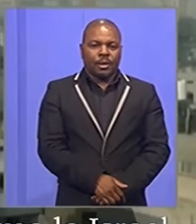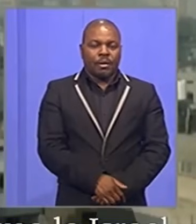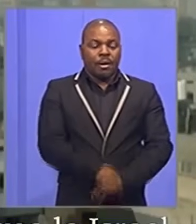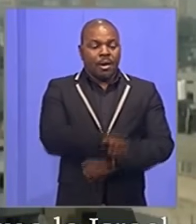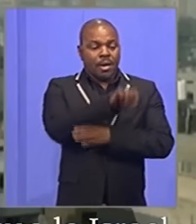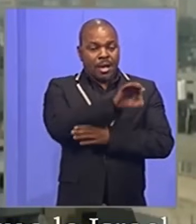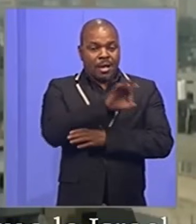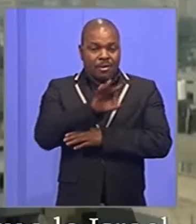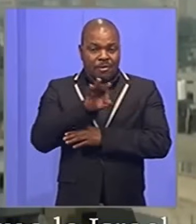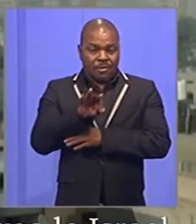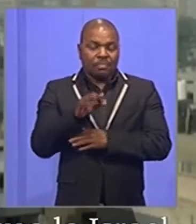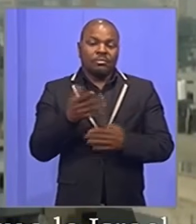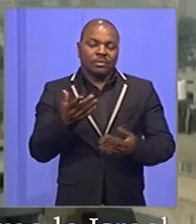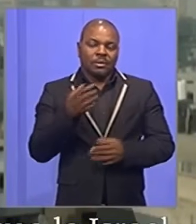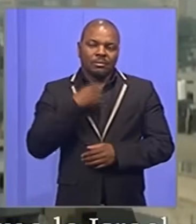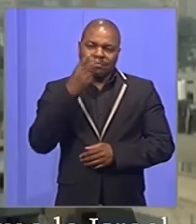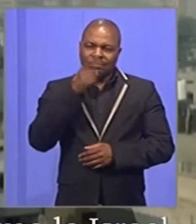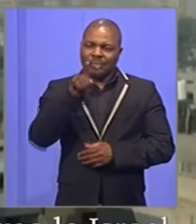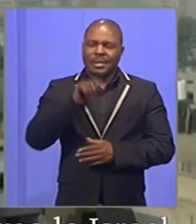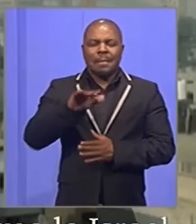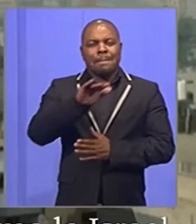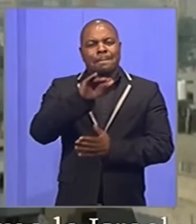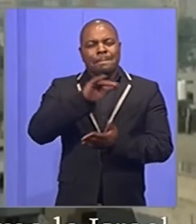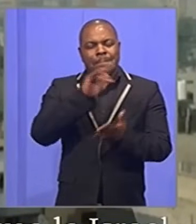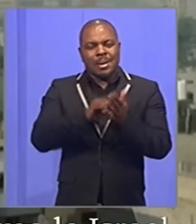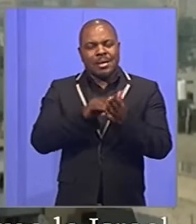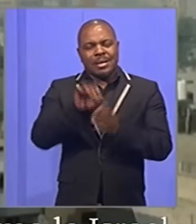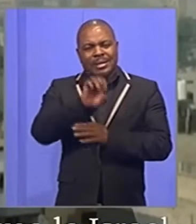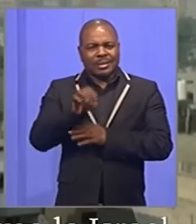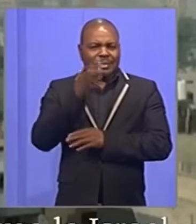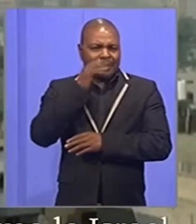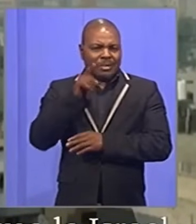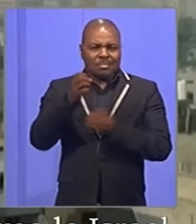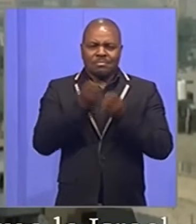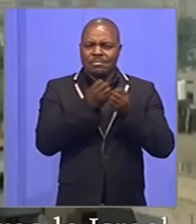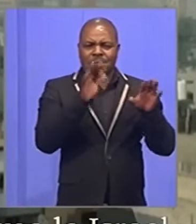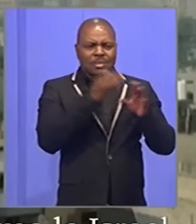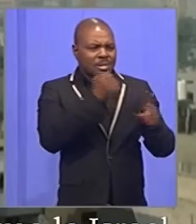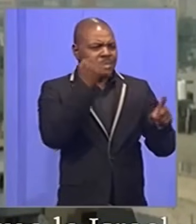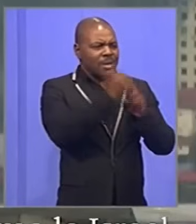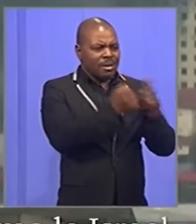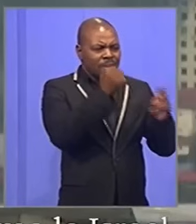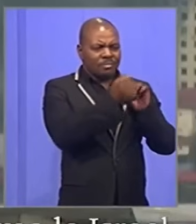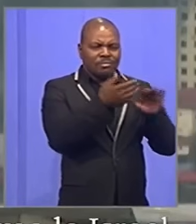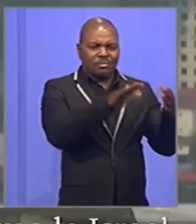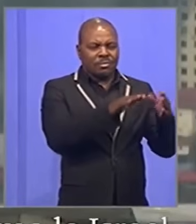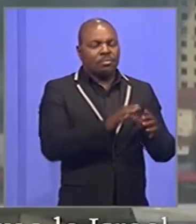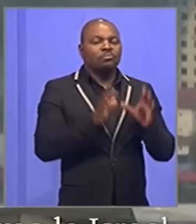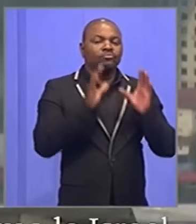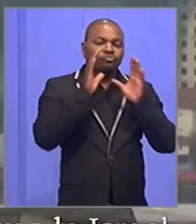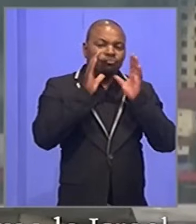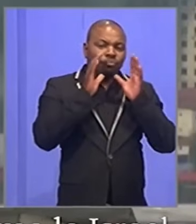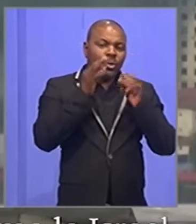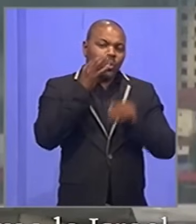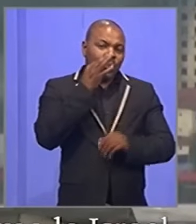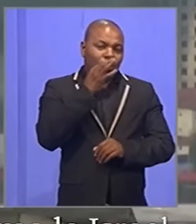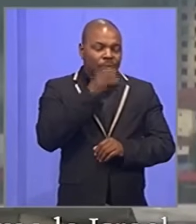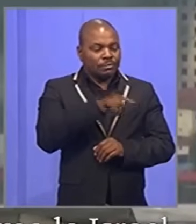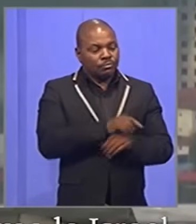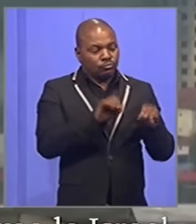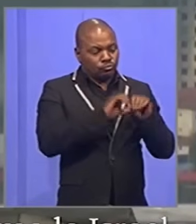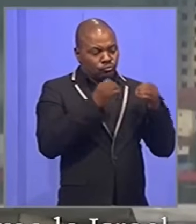EFF e toloka maemo a itsalang botjhabela bo hare ka hore ke dipolao tsa batho ba bangata. Malema o sireleditse maemo a mokga